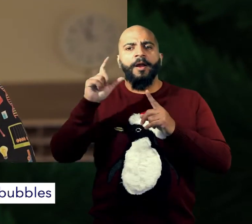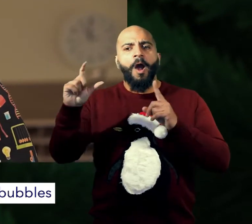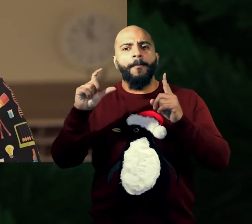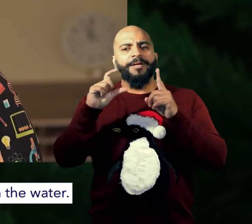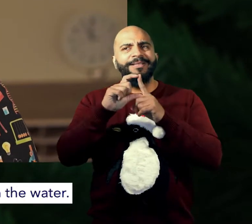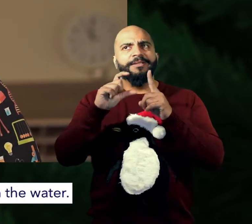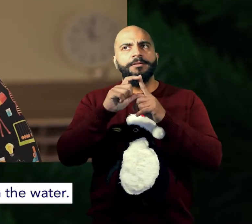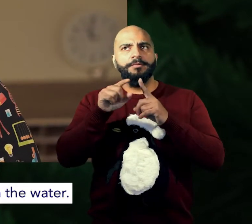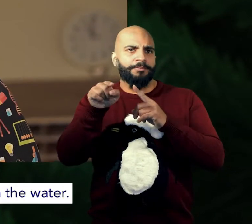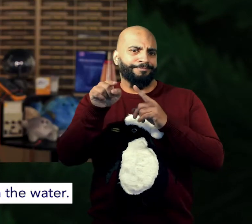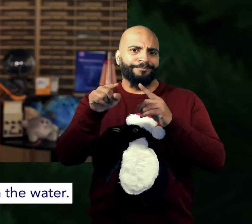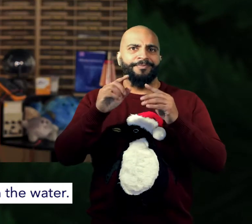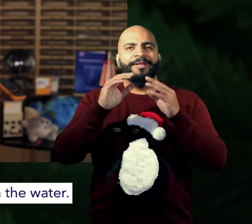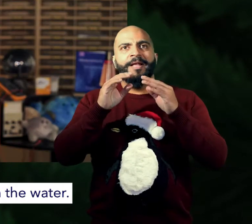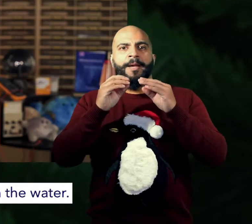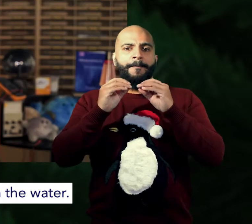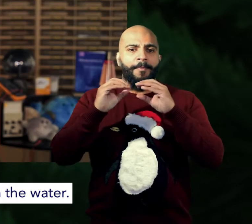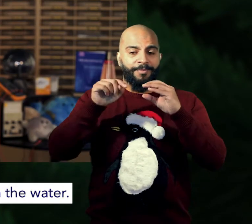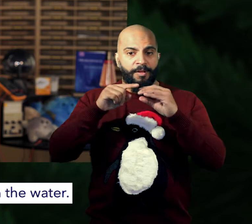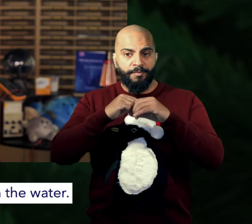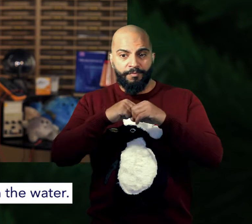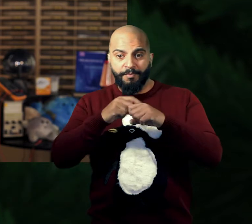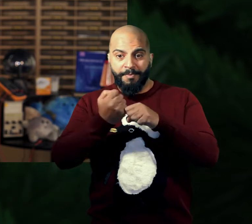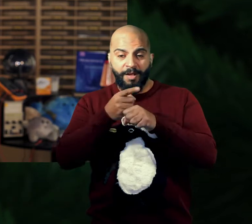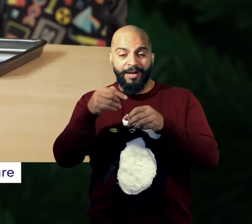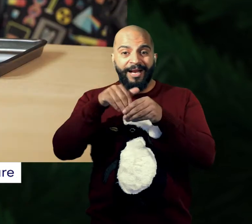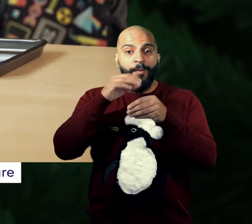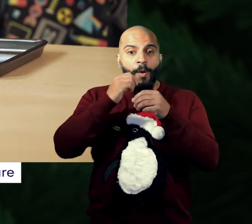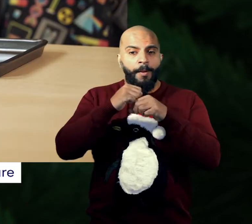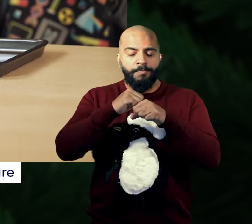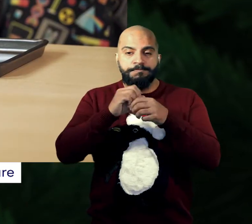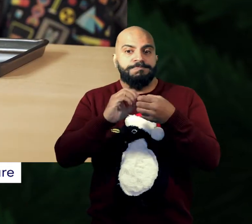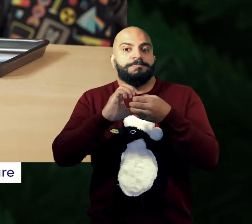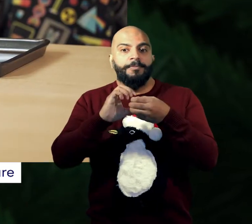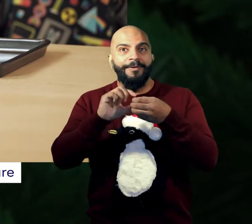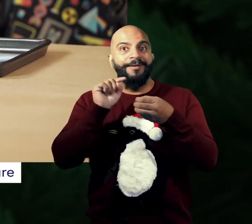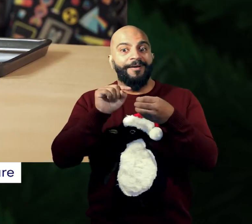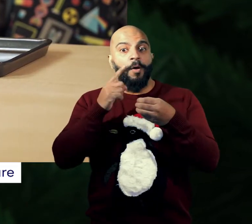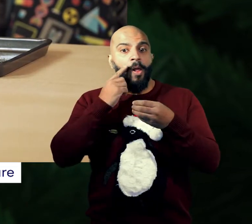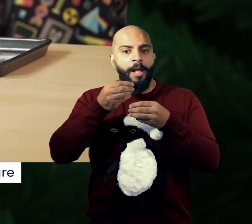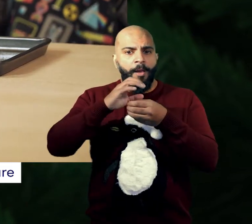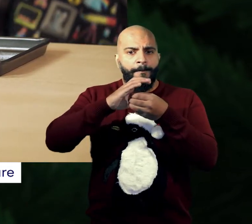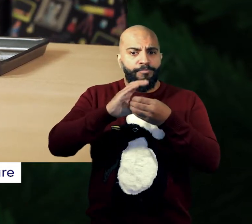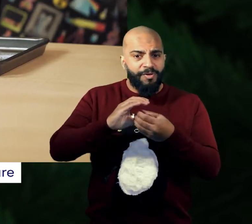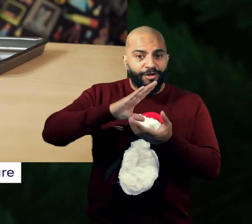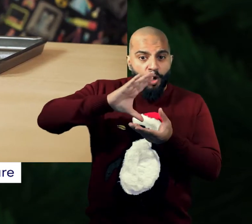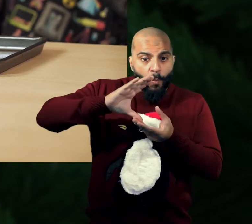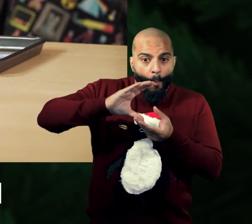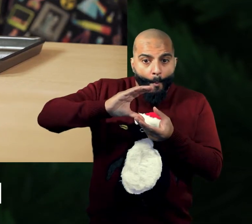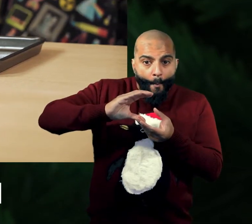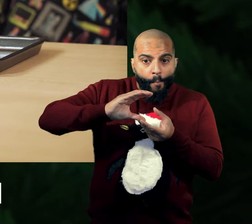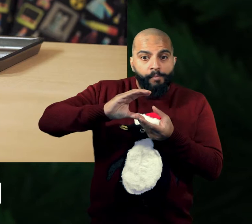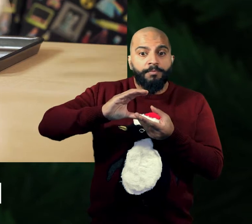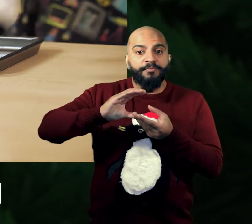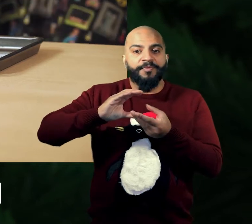dioxide bubbles being created when the Alka Seltzer reacts with the water. You might like to think about the pressure building up inside the canister